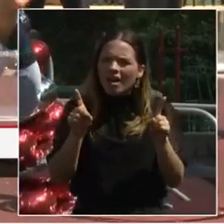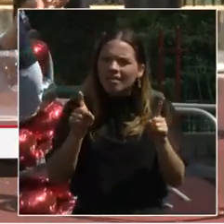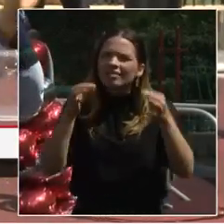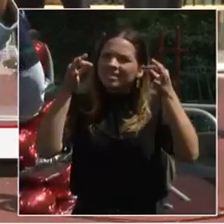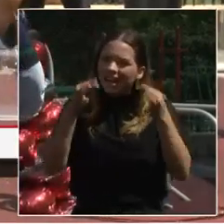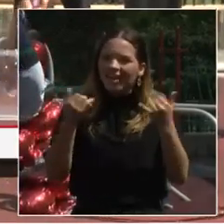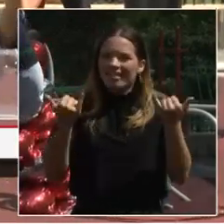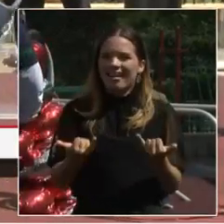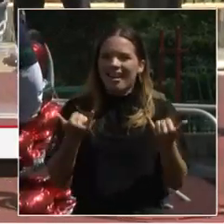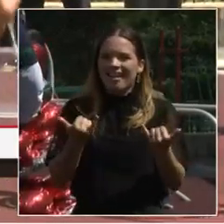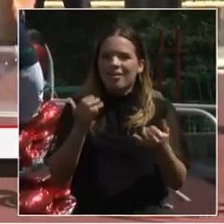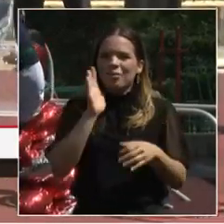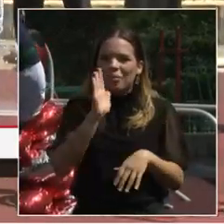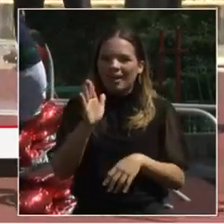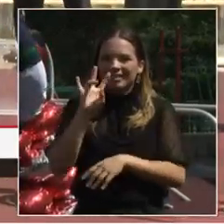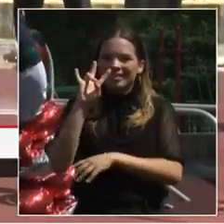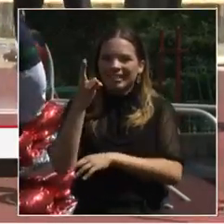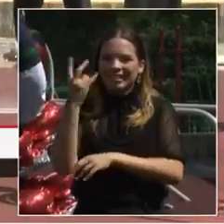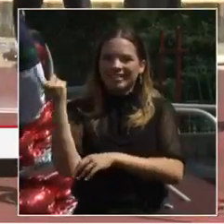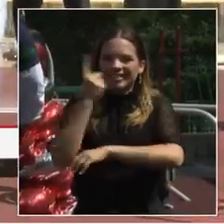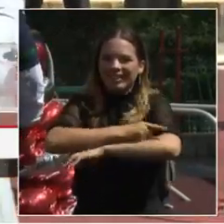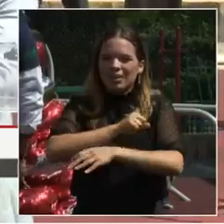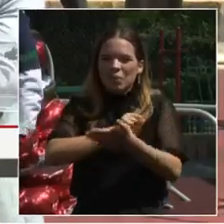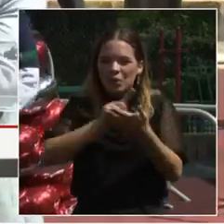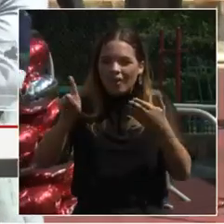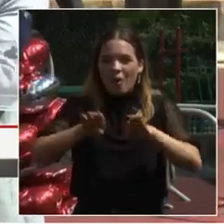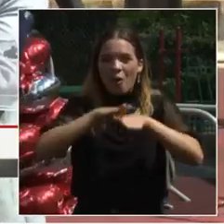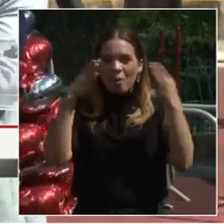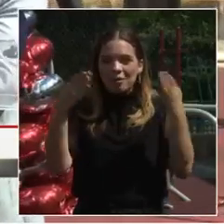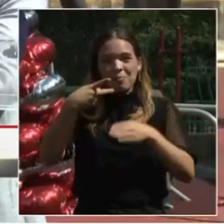a 7-day-a-week pool.